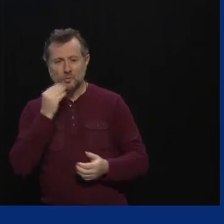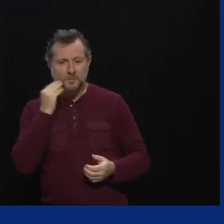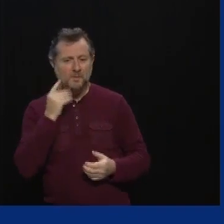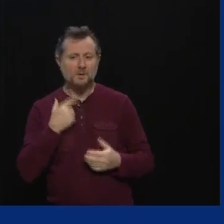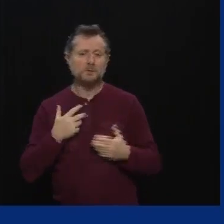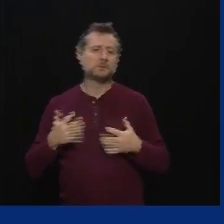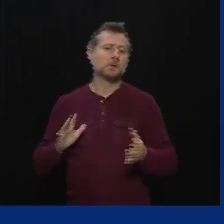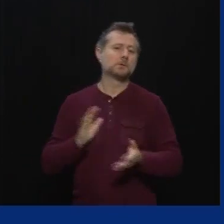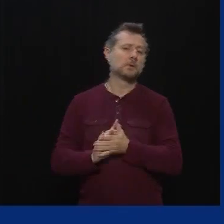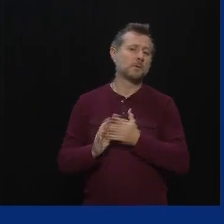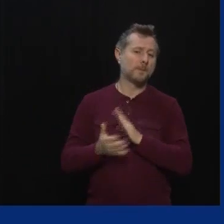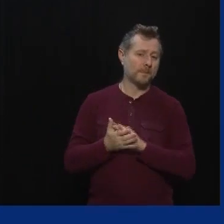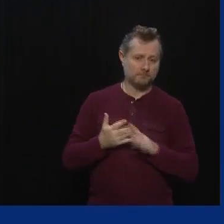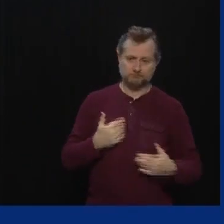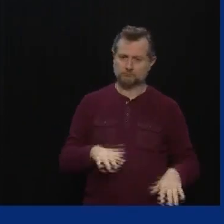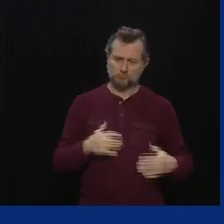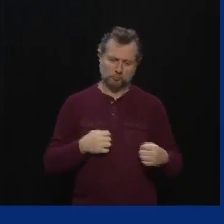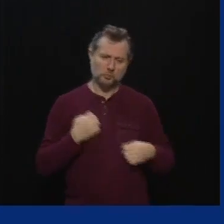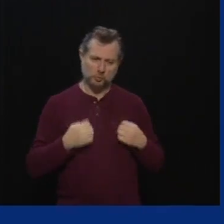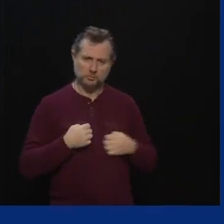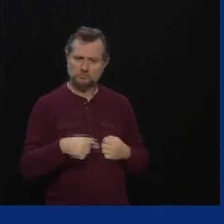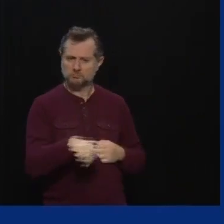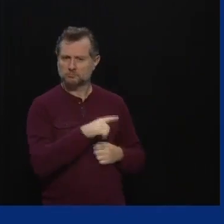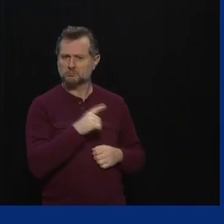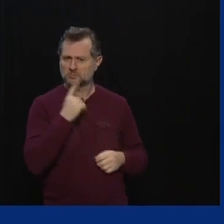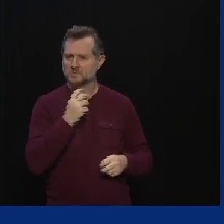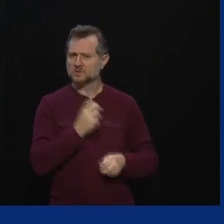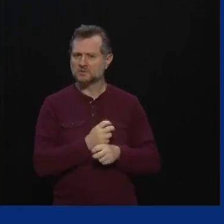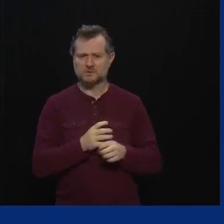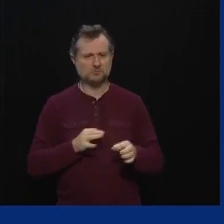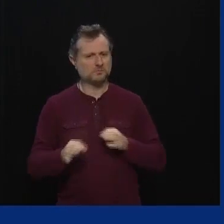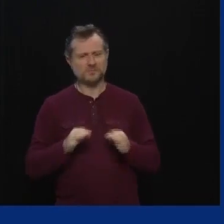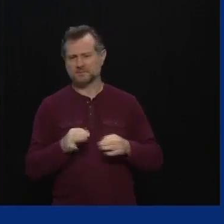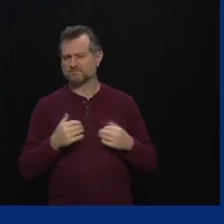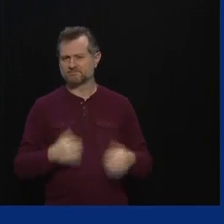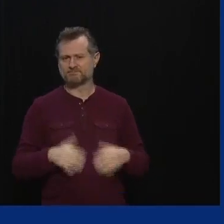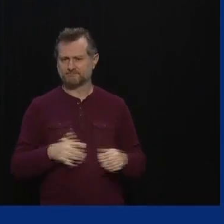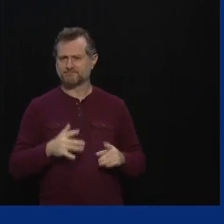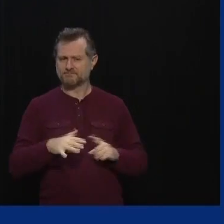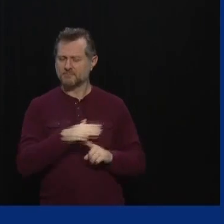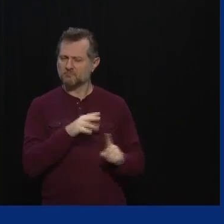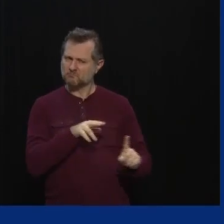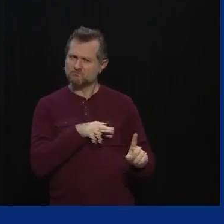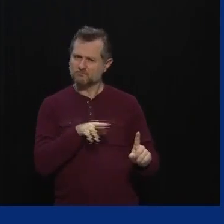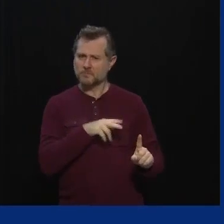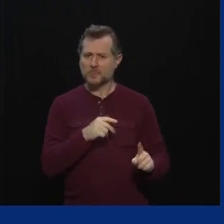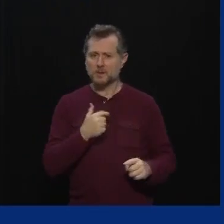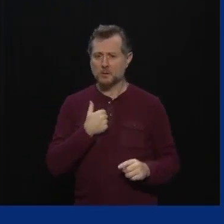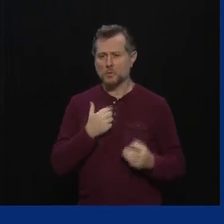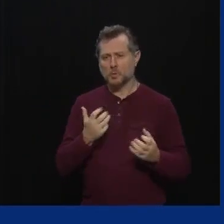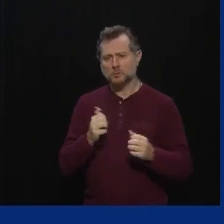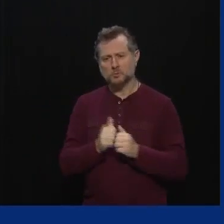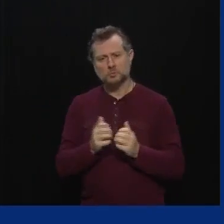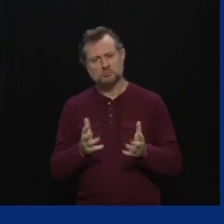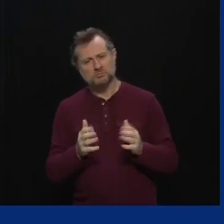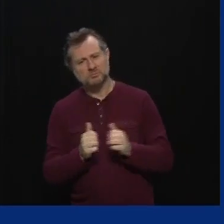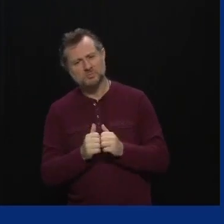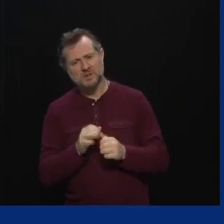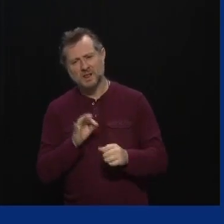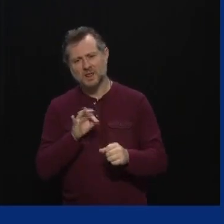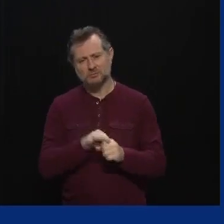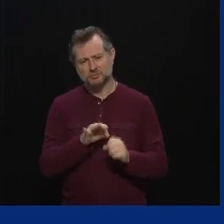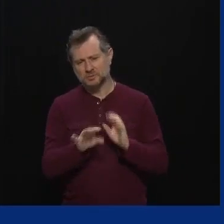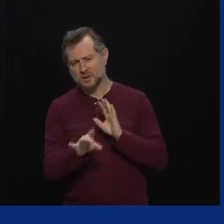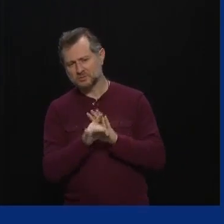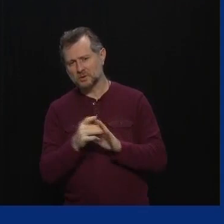hard to describe what went on, but I work with elected officials. They can disagree with me one day, another day they might agree with me.